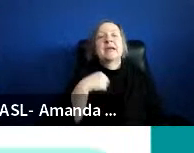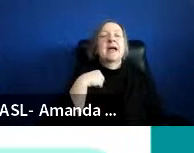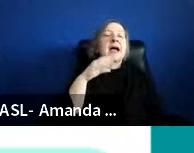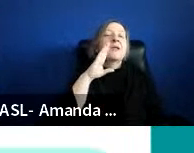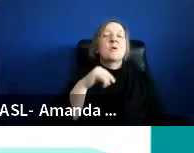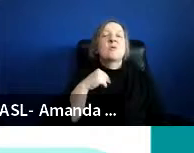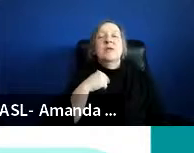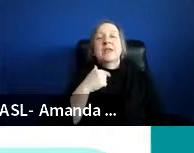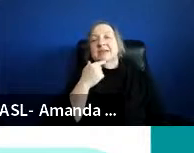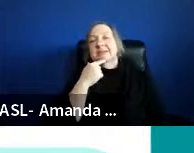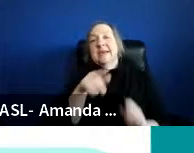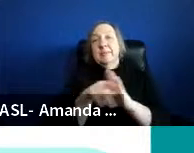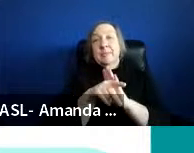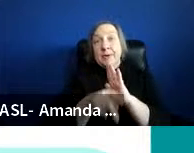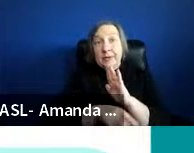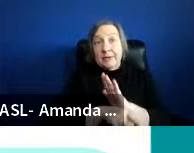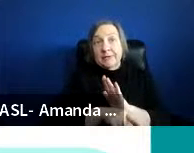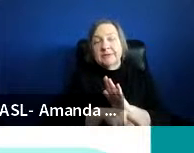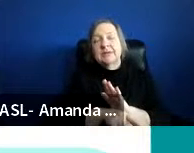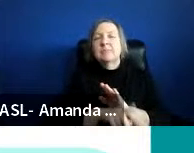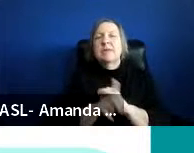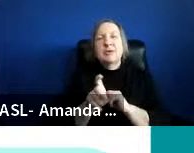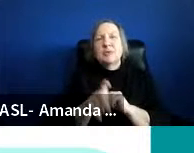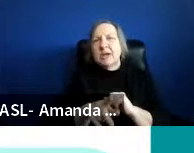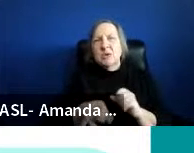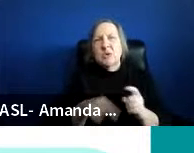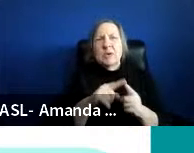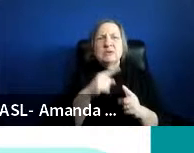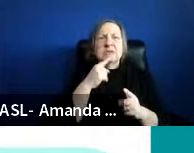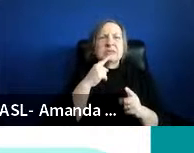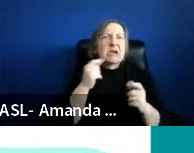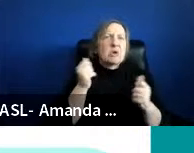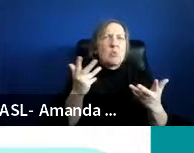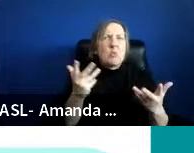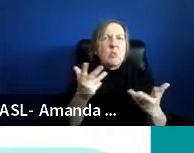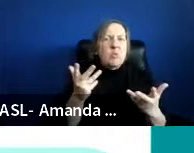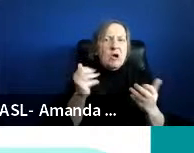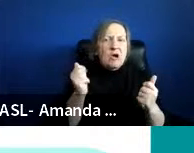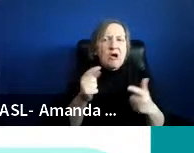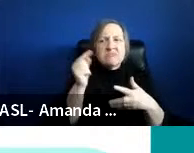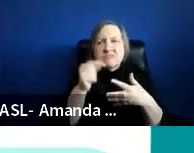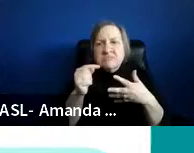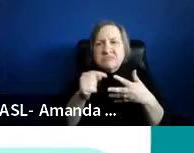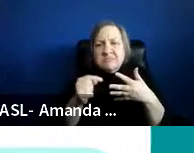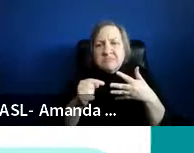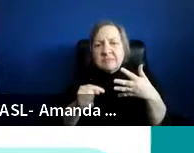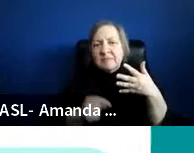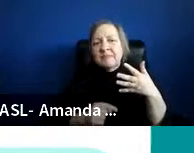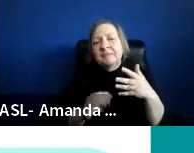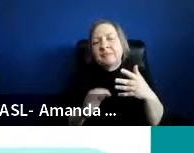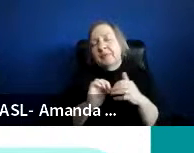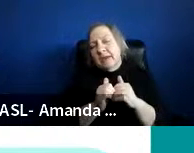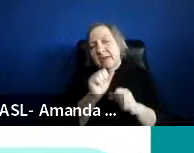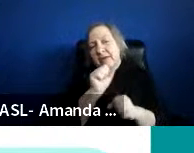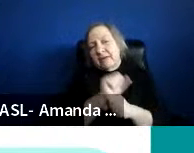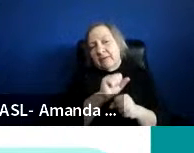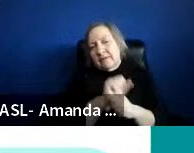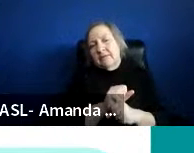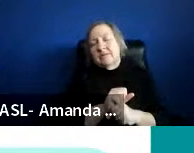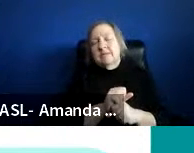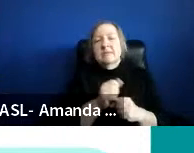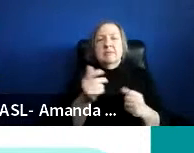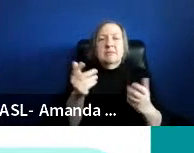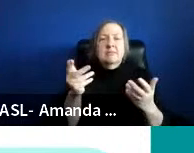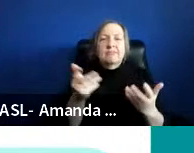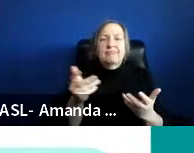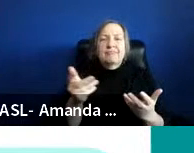said policy, but the question is when you say what are all those detailed items that will